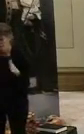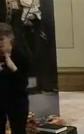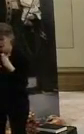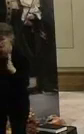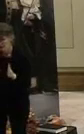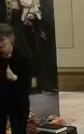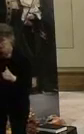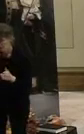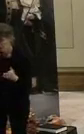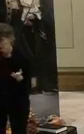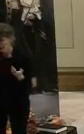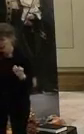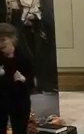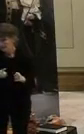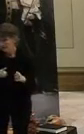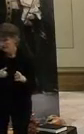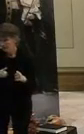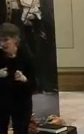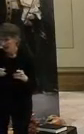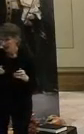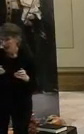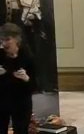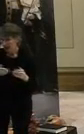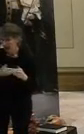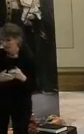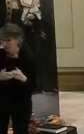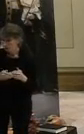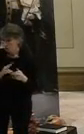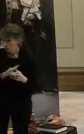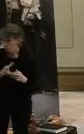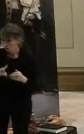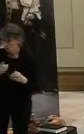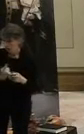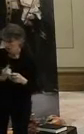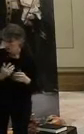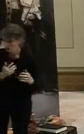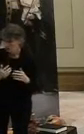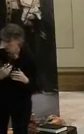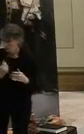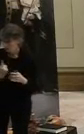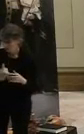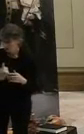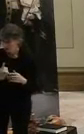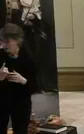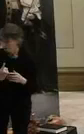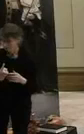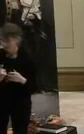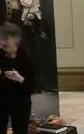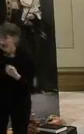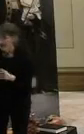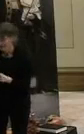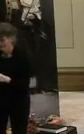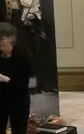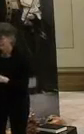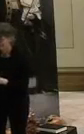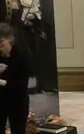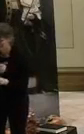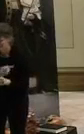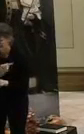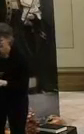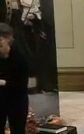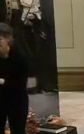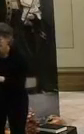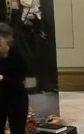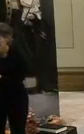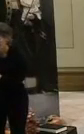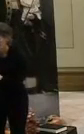killing than the First World War, and our wars that we have today are getting worse as we get older.